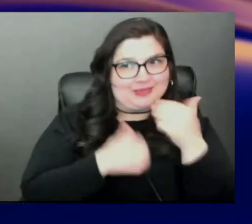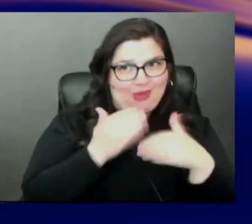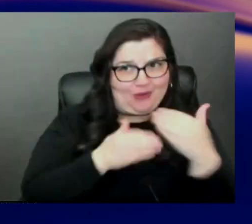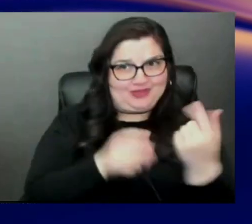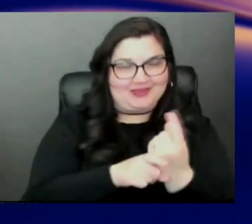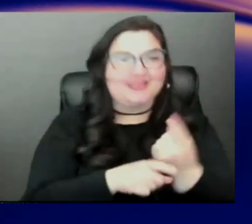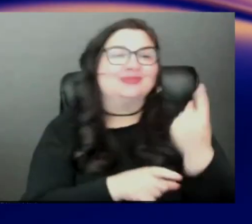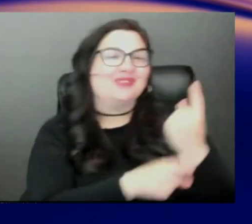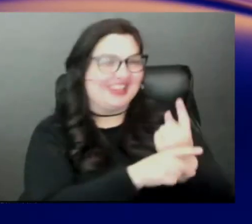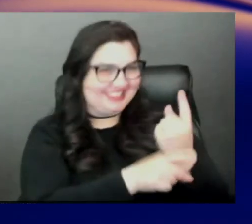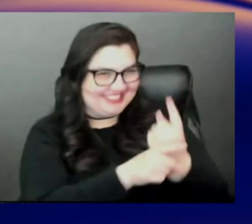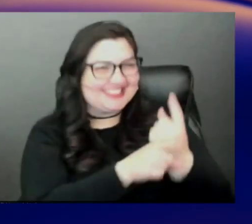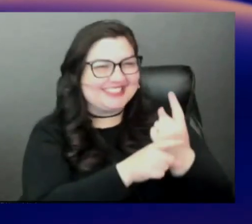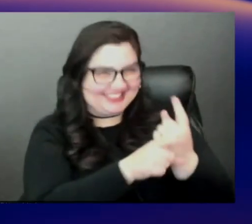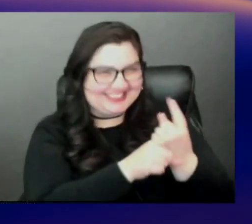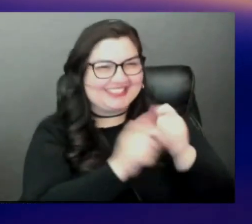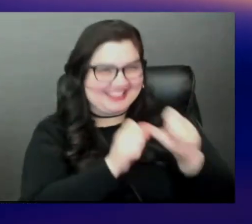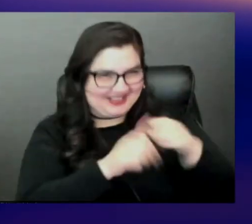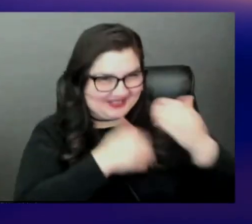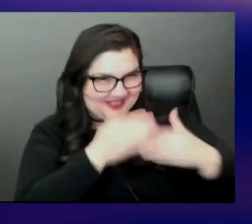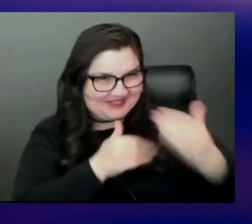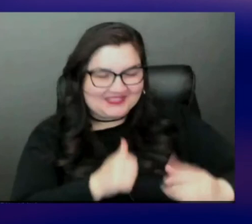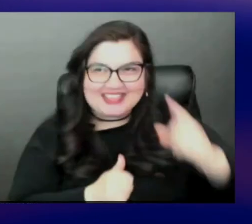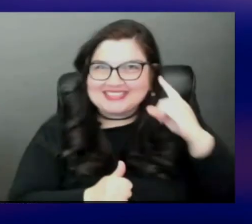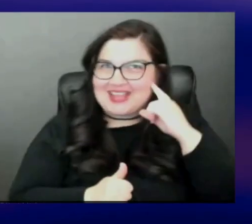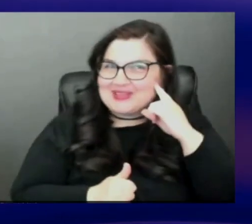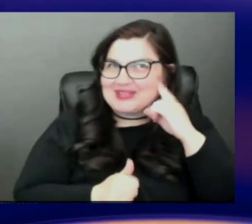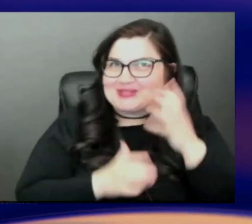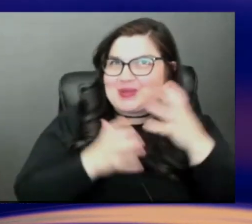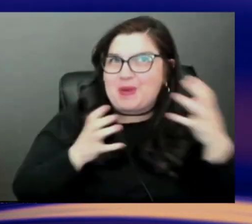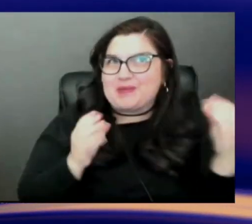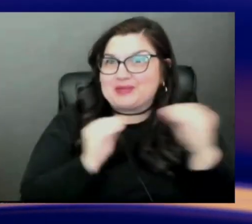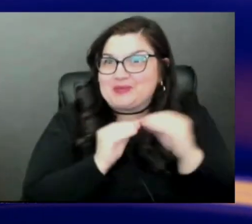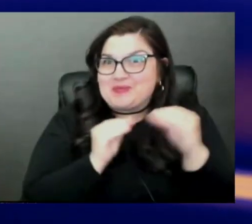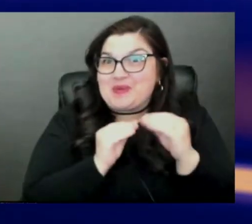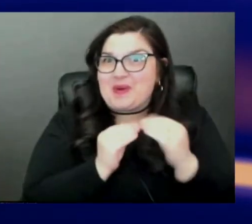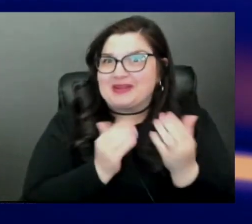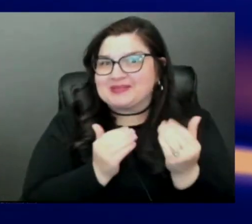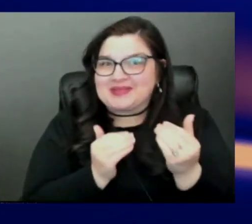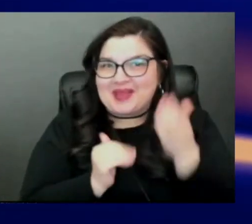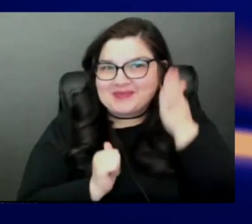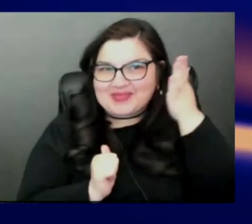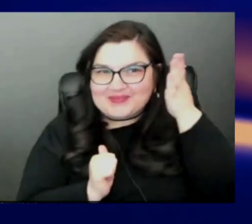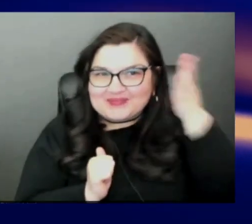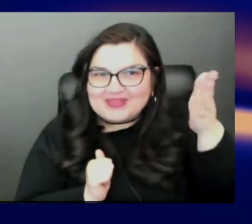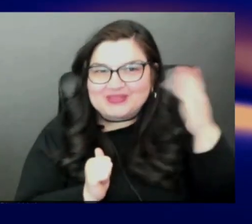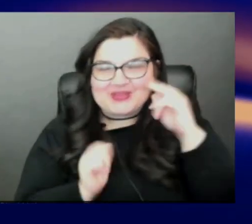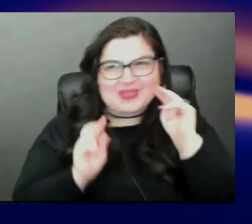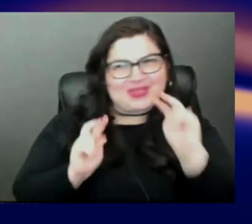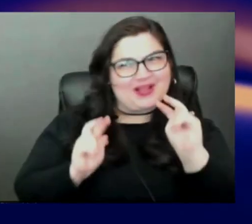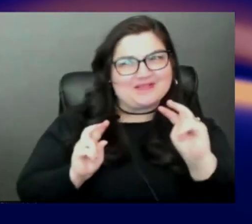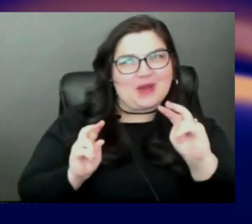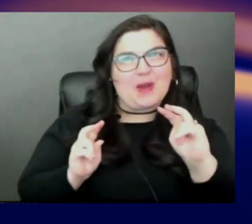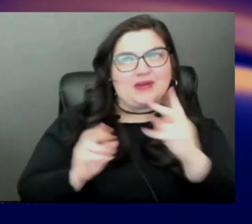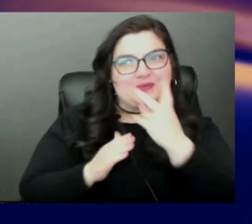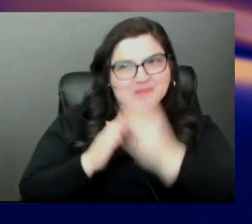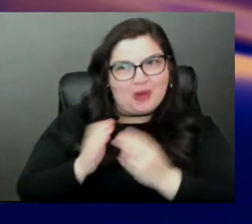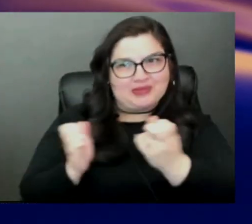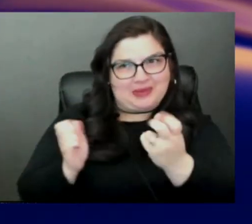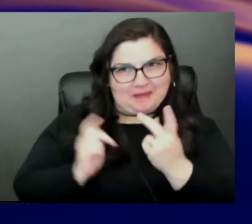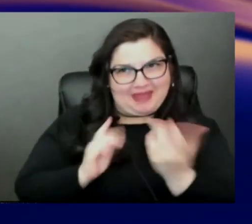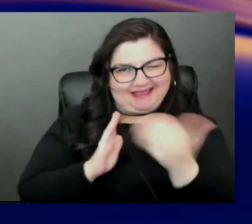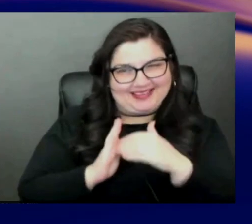All right. So it sounds like there's so much more to be to come in the future, and we look forward to having you both back on. Great. Thank you. Thank you so